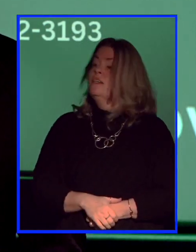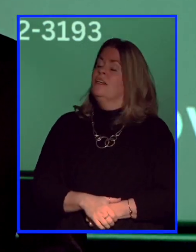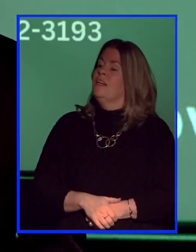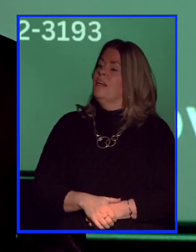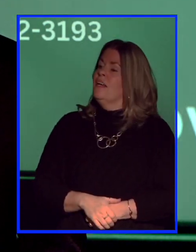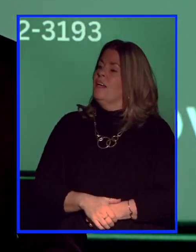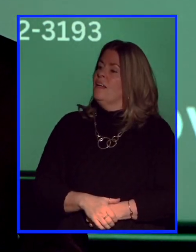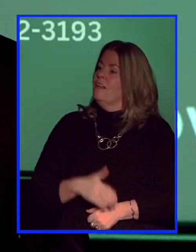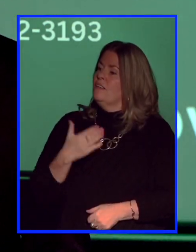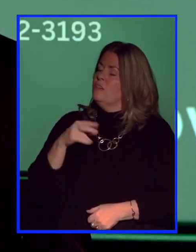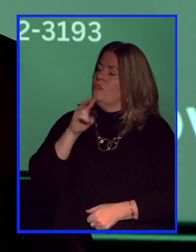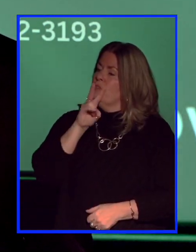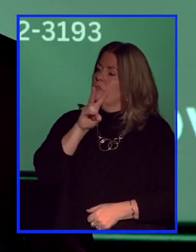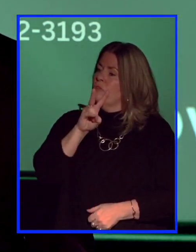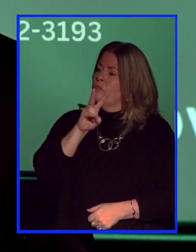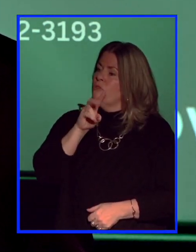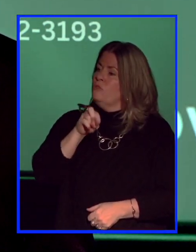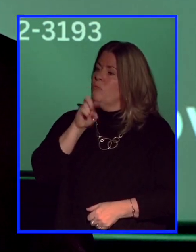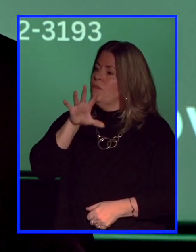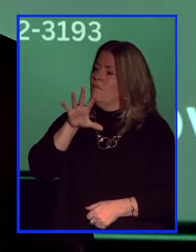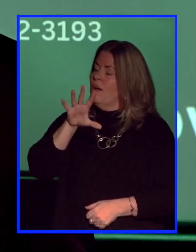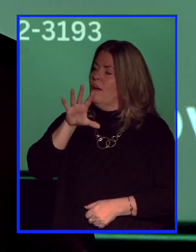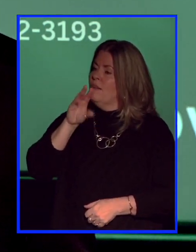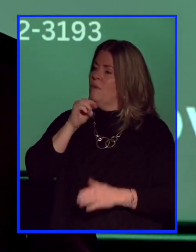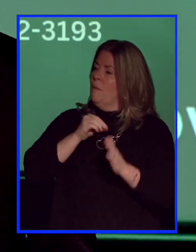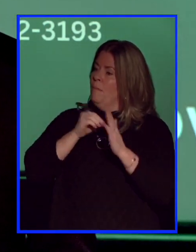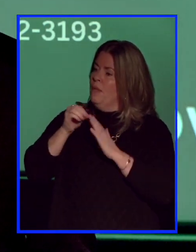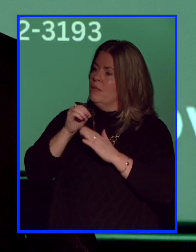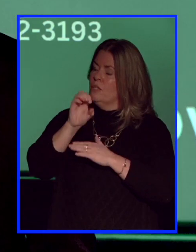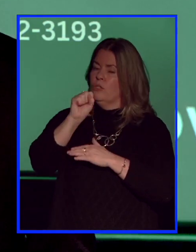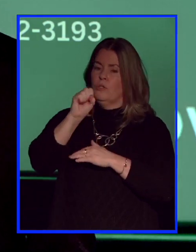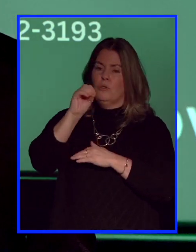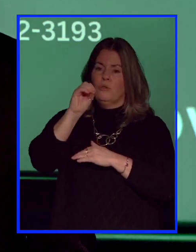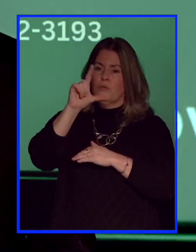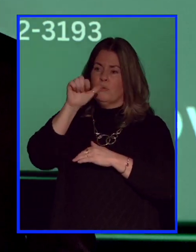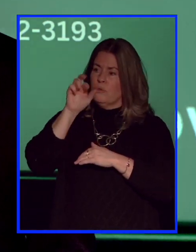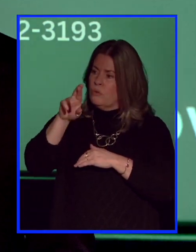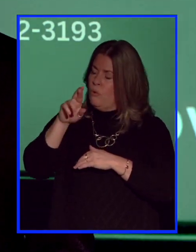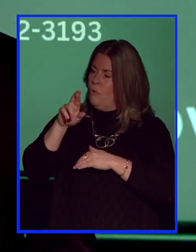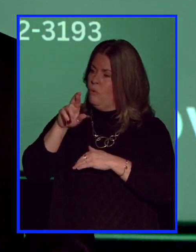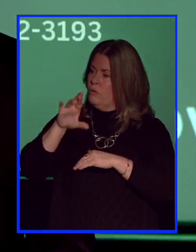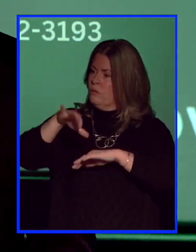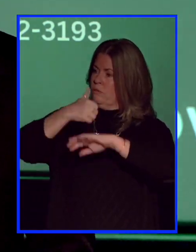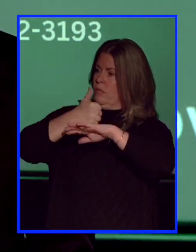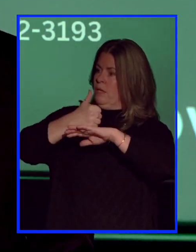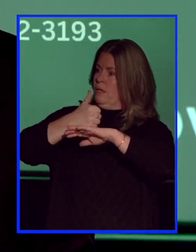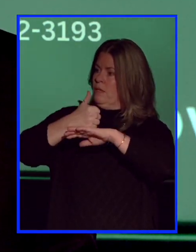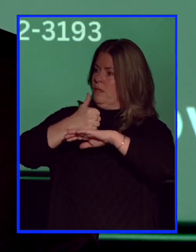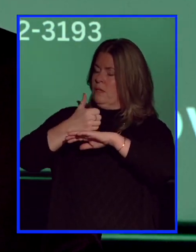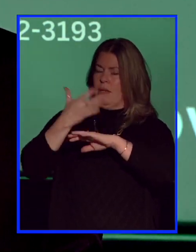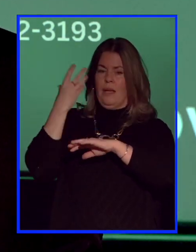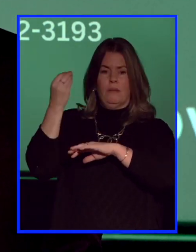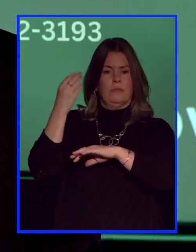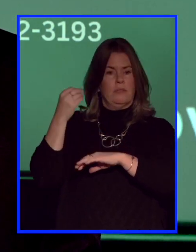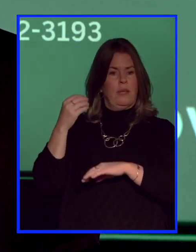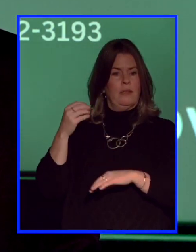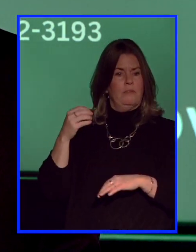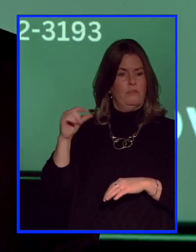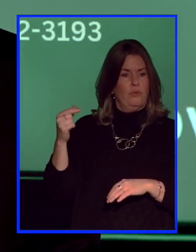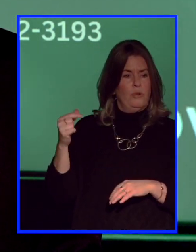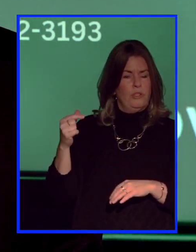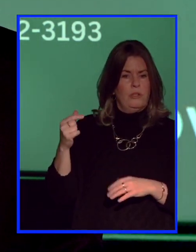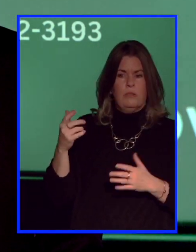there's going to be a $2.5 billion solar panel plant built outside of Atlanta, 2,500 good-paying